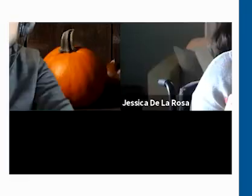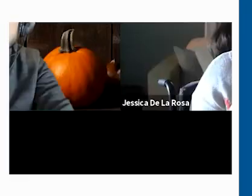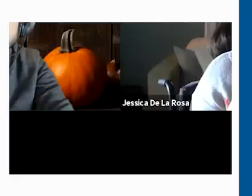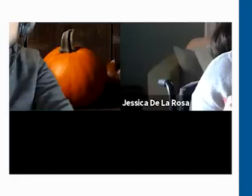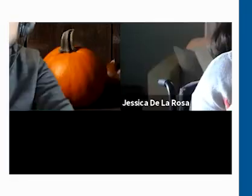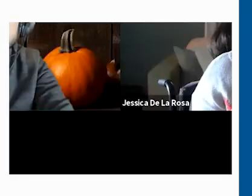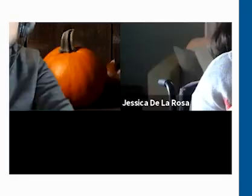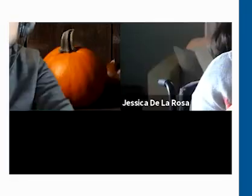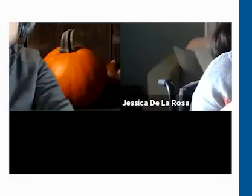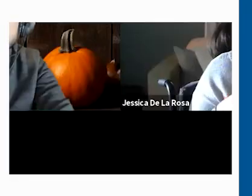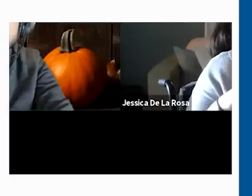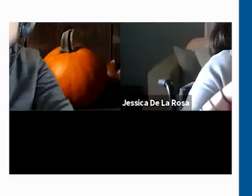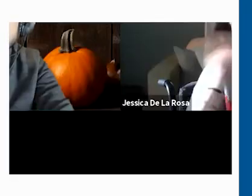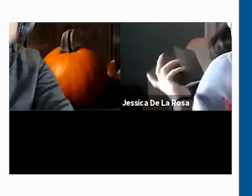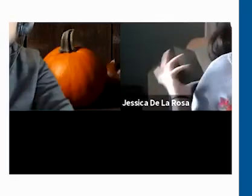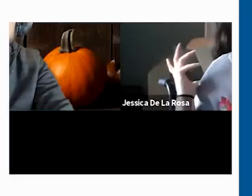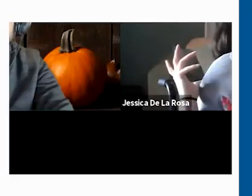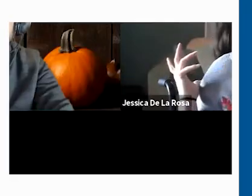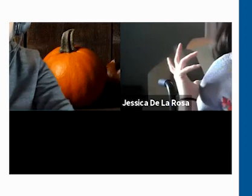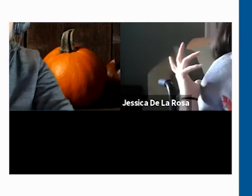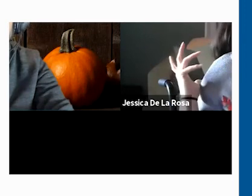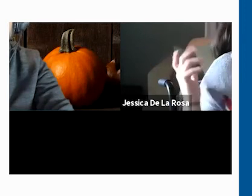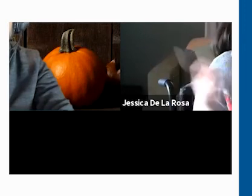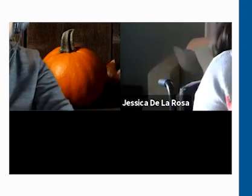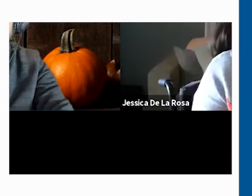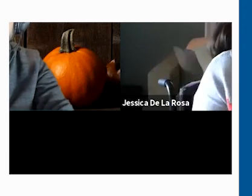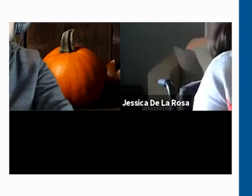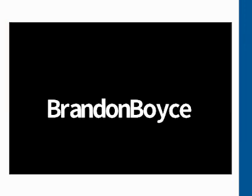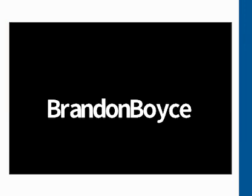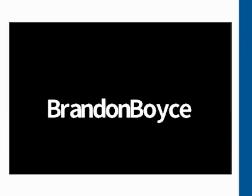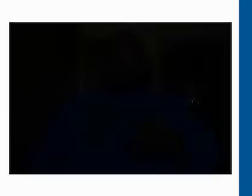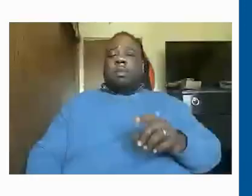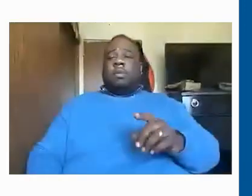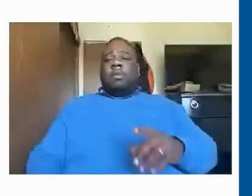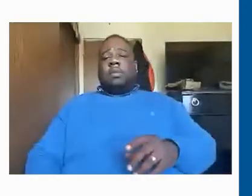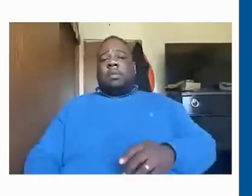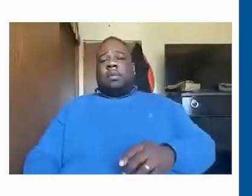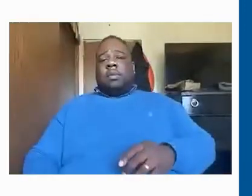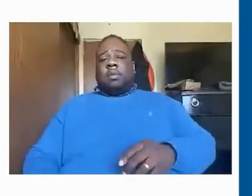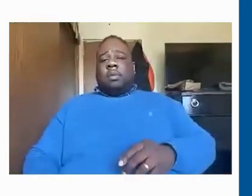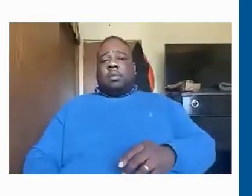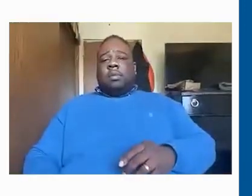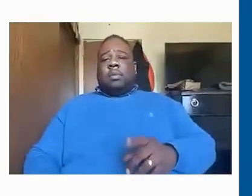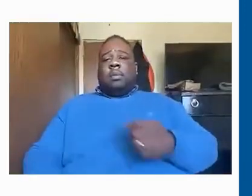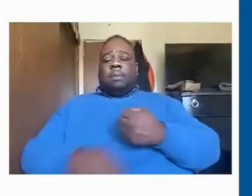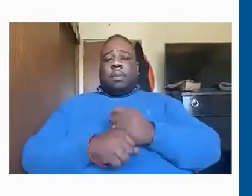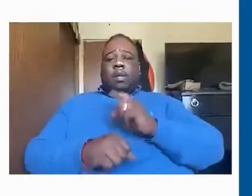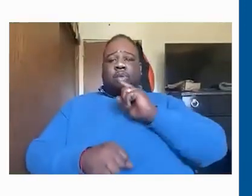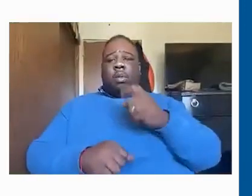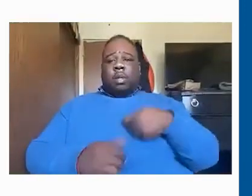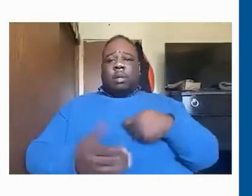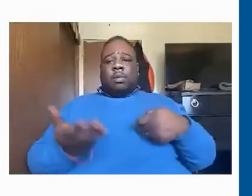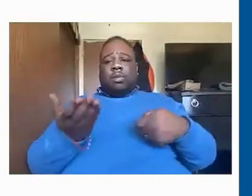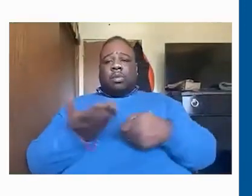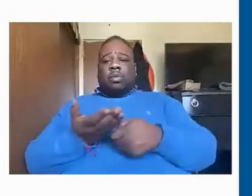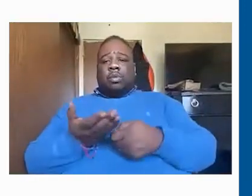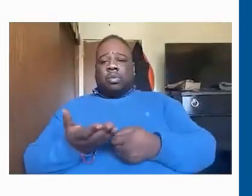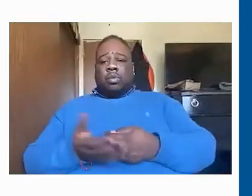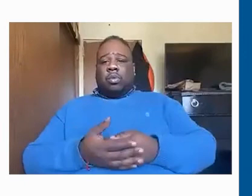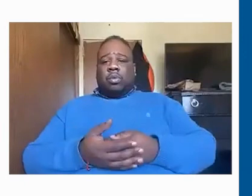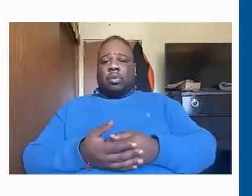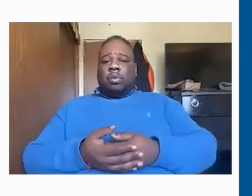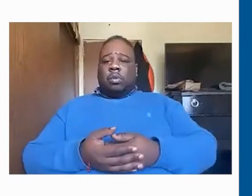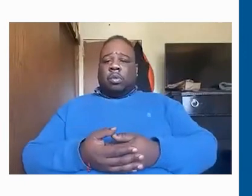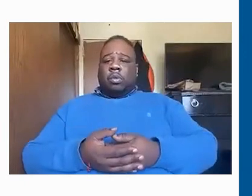that I thought is helpful is Mylar blankets that I've thrown in there, and walkie-talkies,